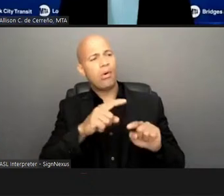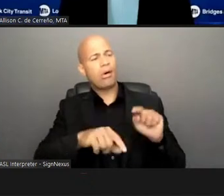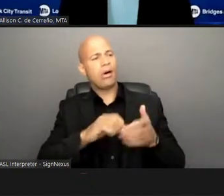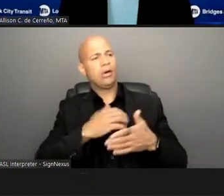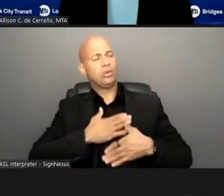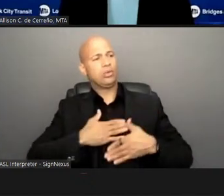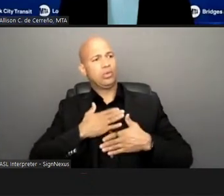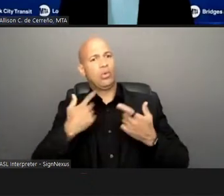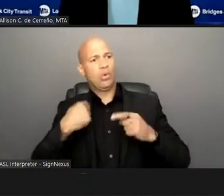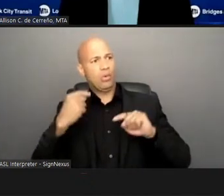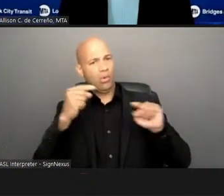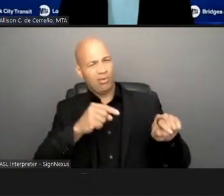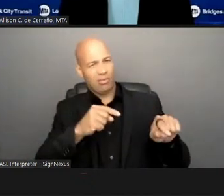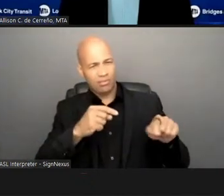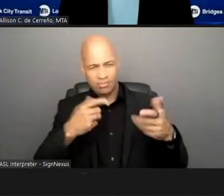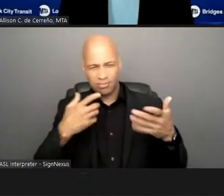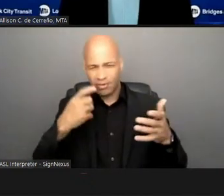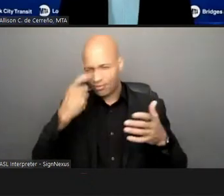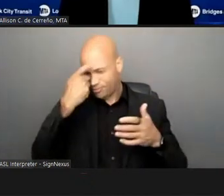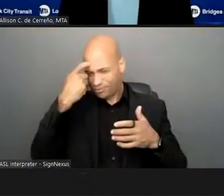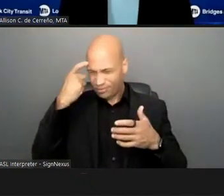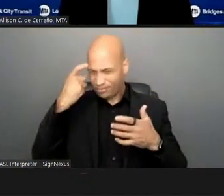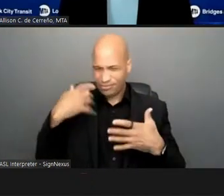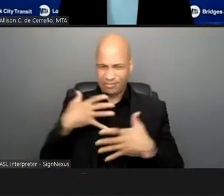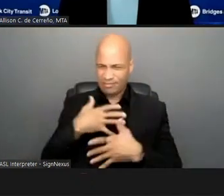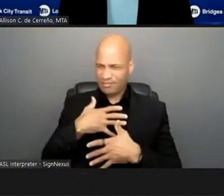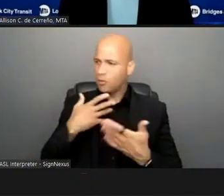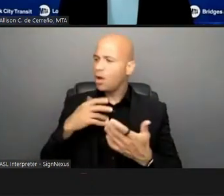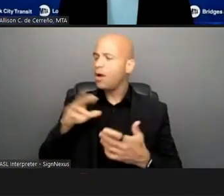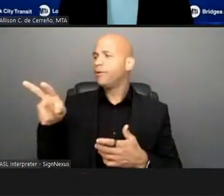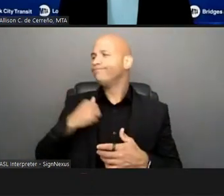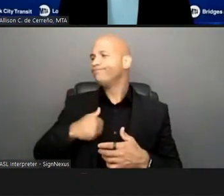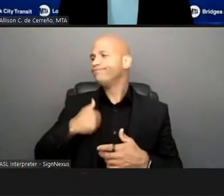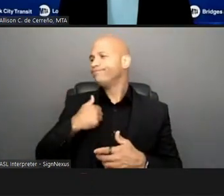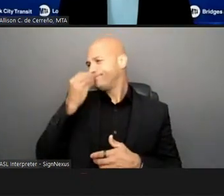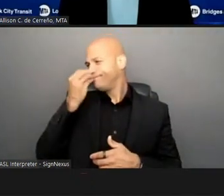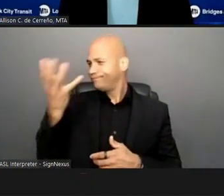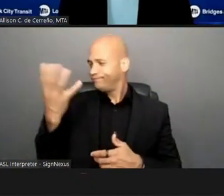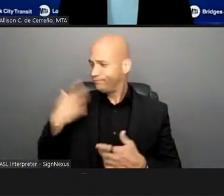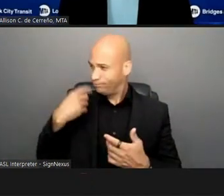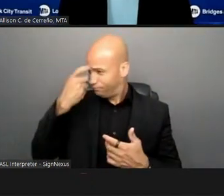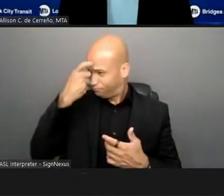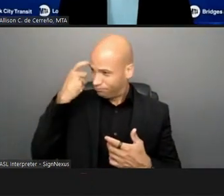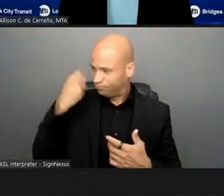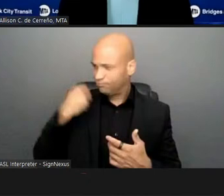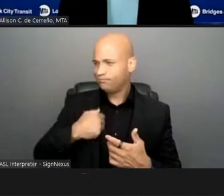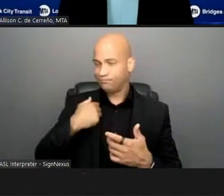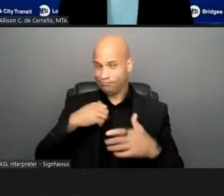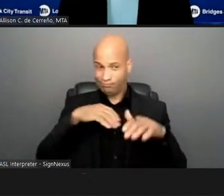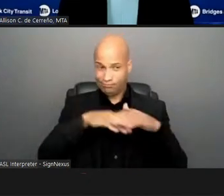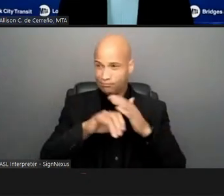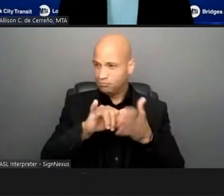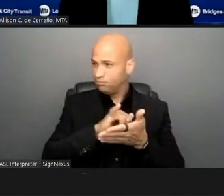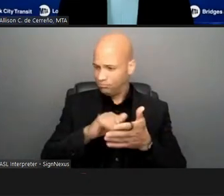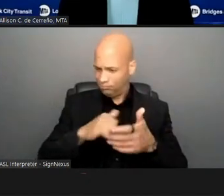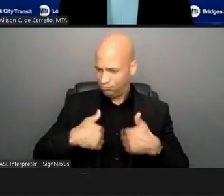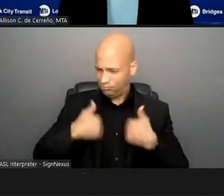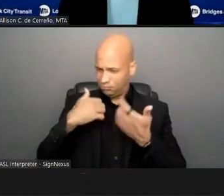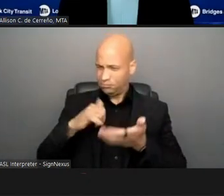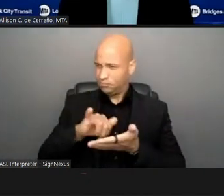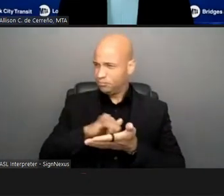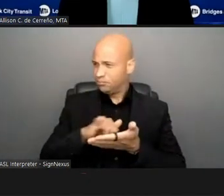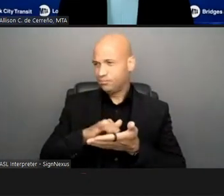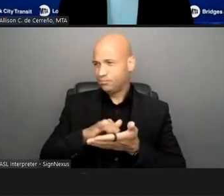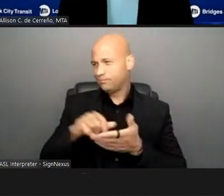traumatized and scared how can you look them in the face and say we don't care about your trauma don't come into Manhattan don't live in New York City because you can't